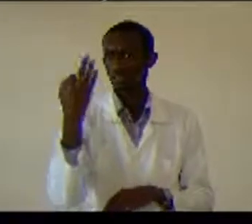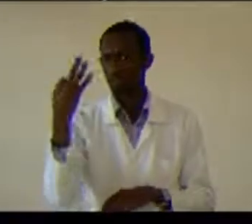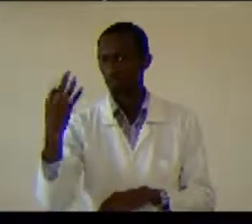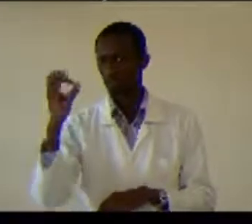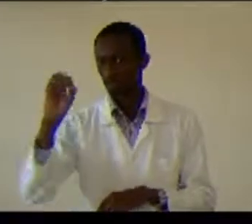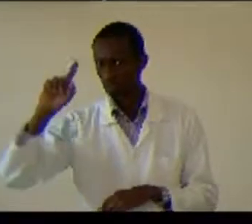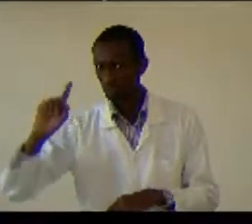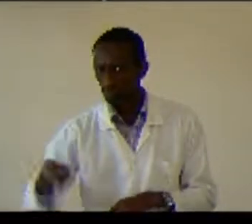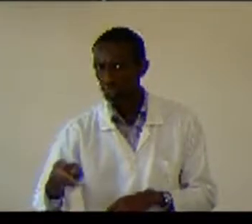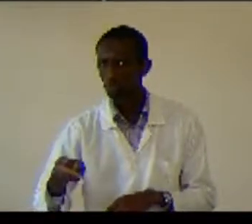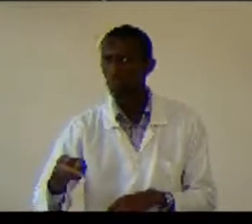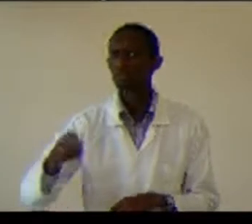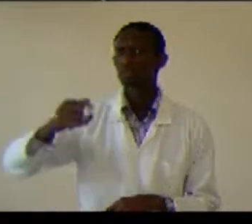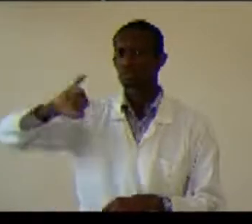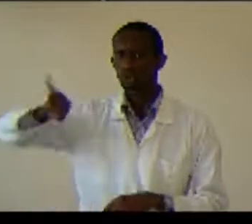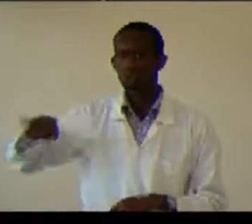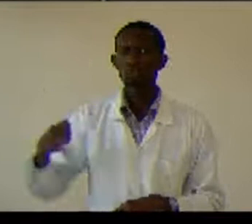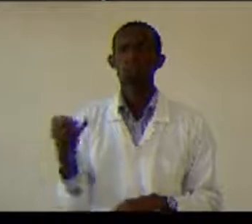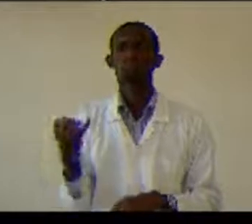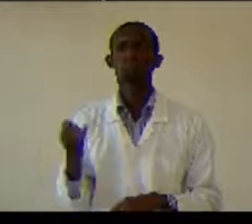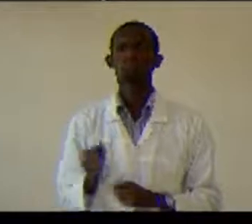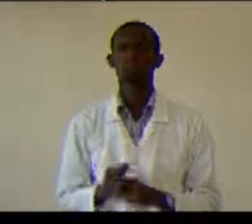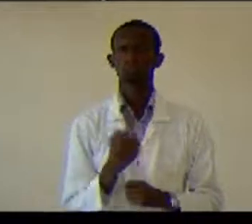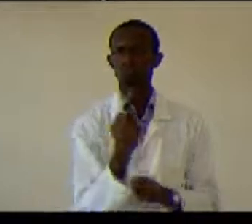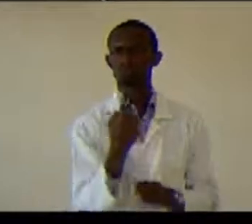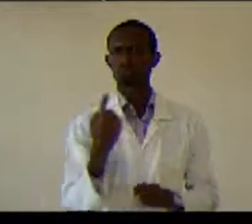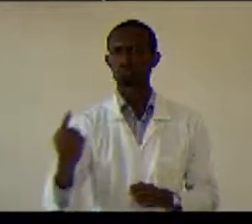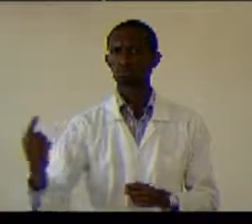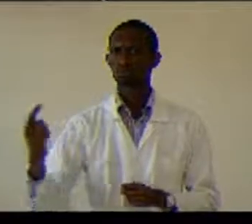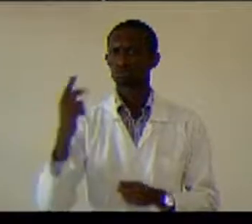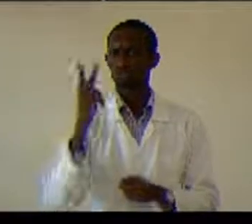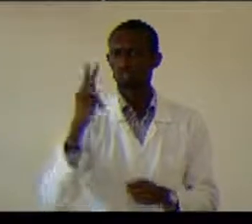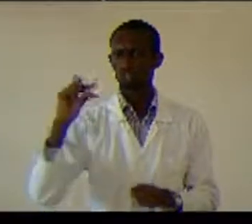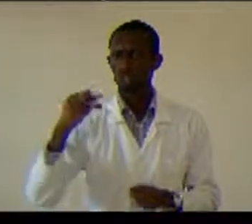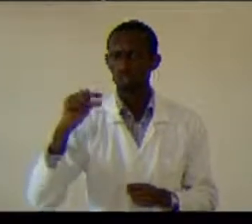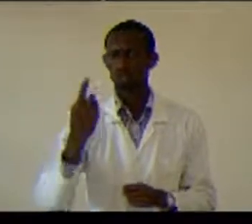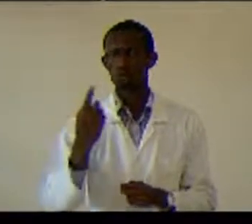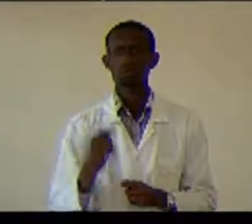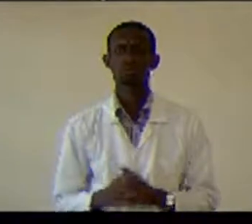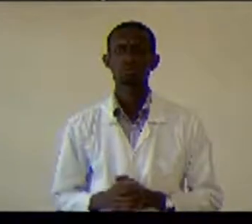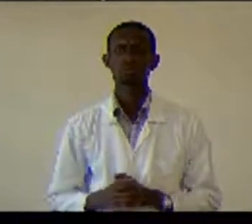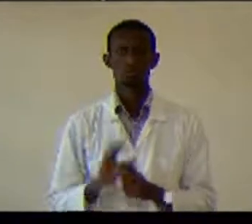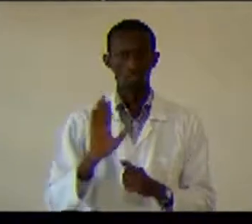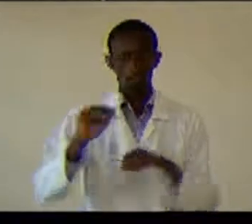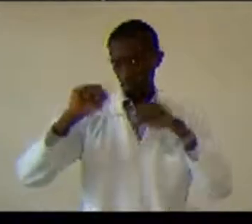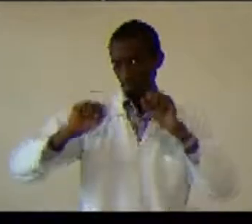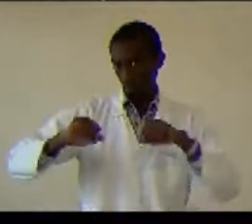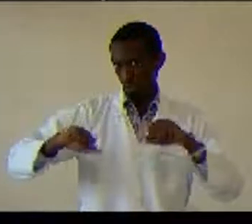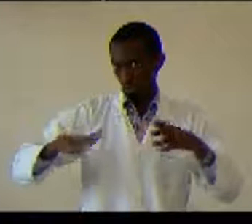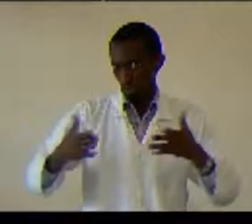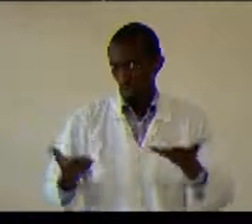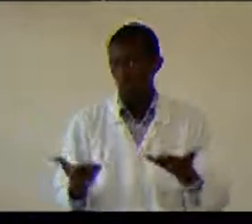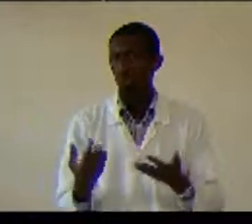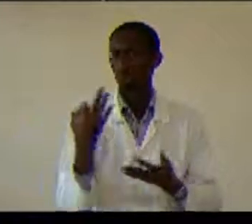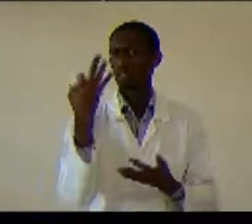330,000 joules for every what? Kilogram. But we can also state it as 330,